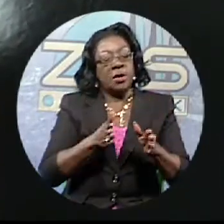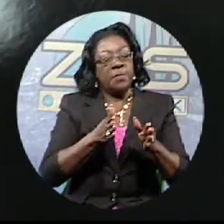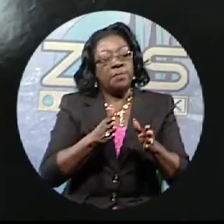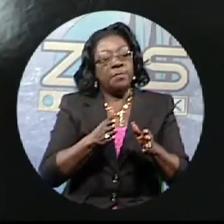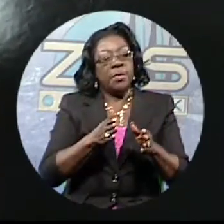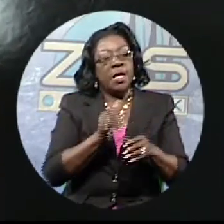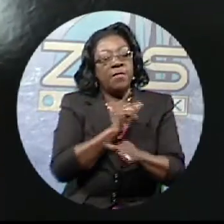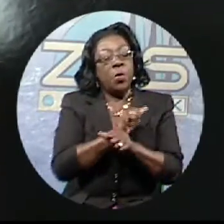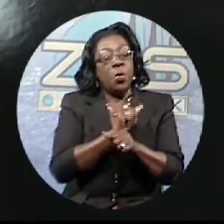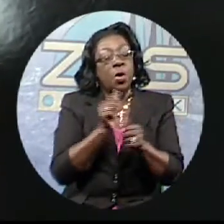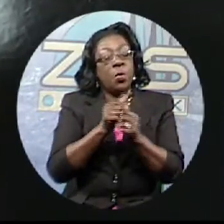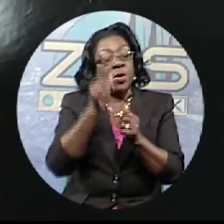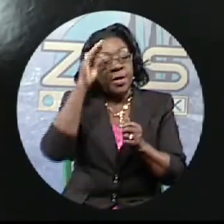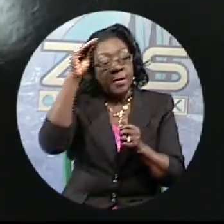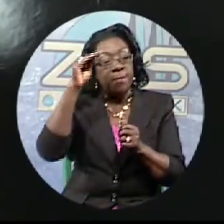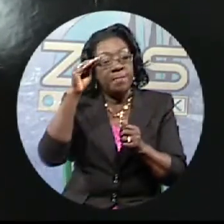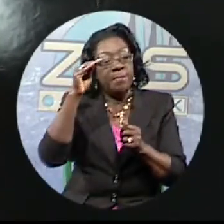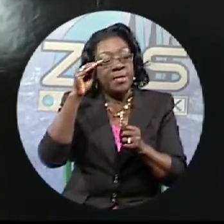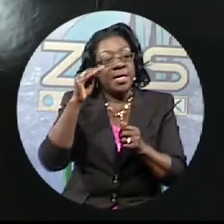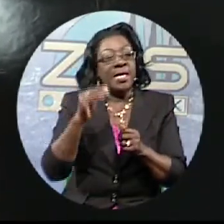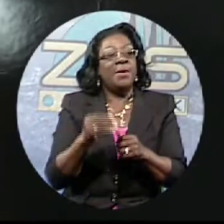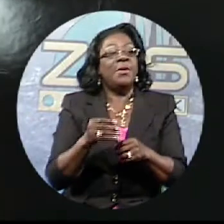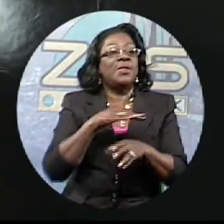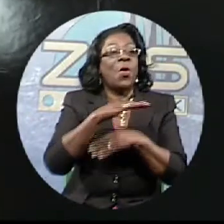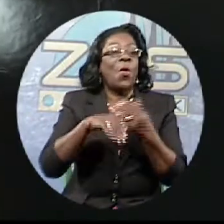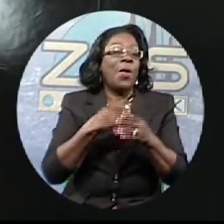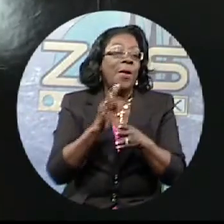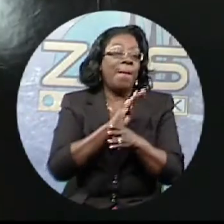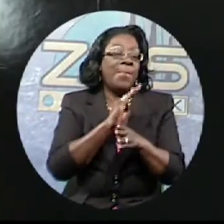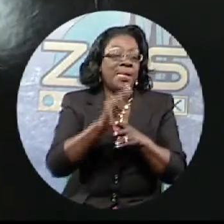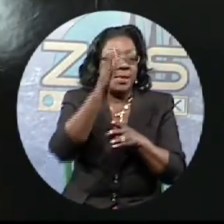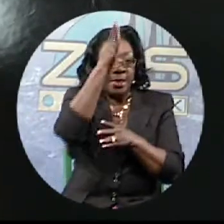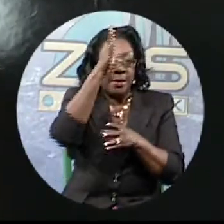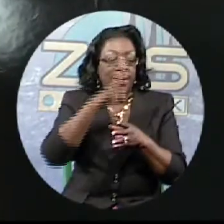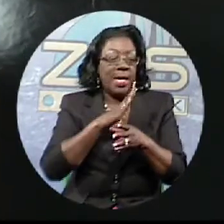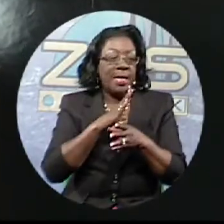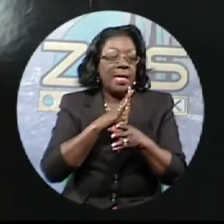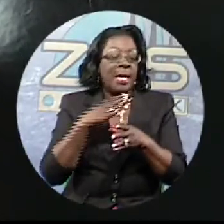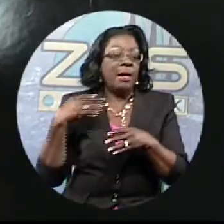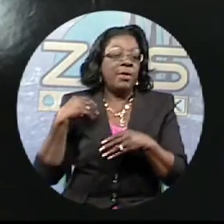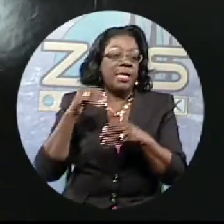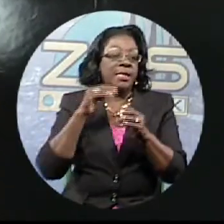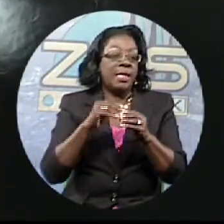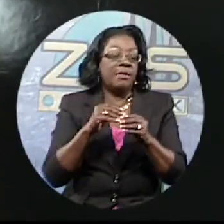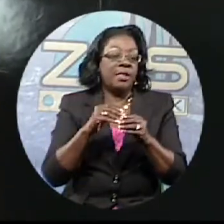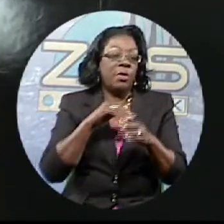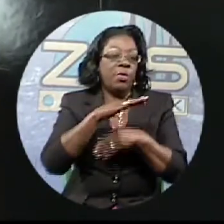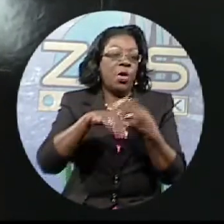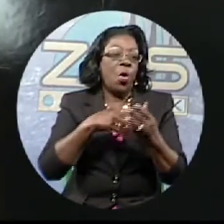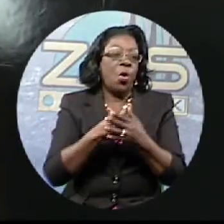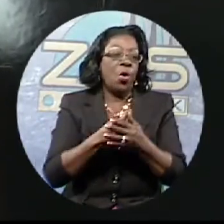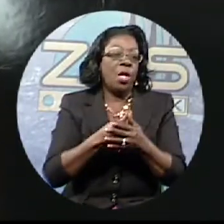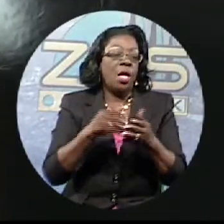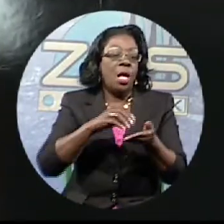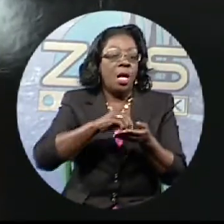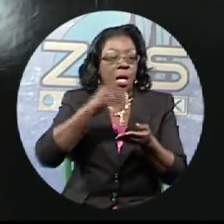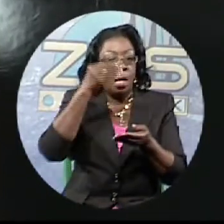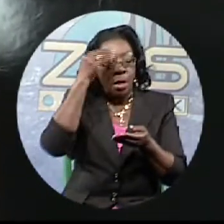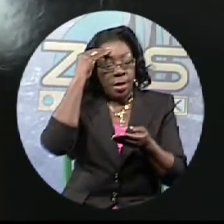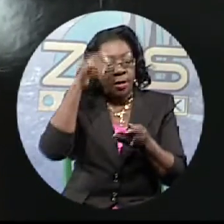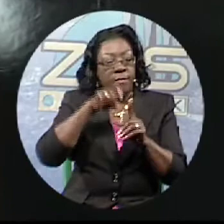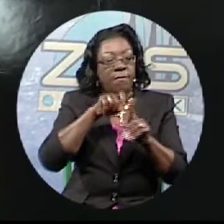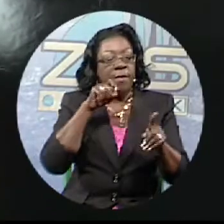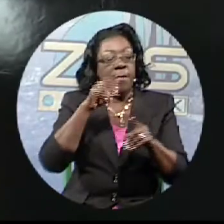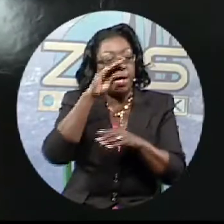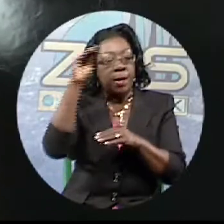was a no-nonsense GM and a no-nonsense executive chair. And so we all learned something from him. And I'm